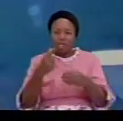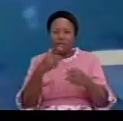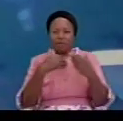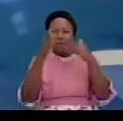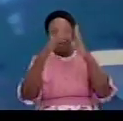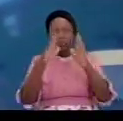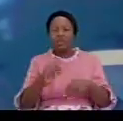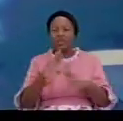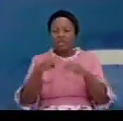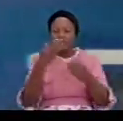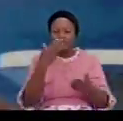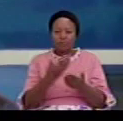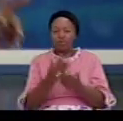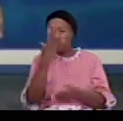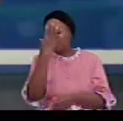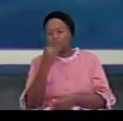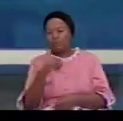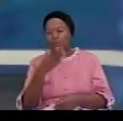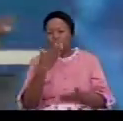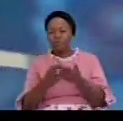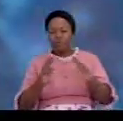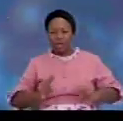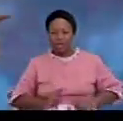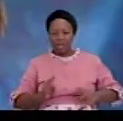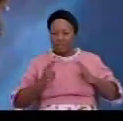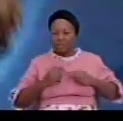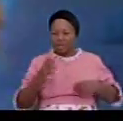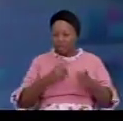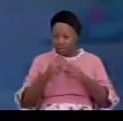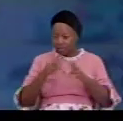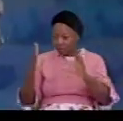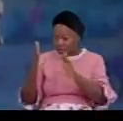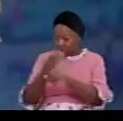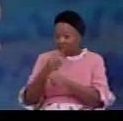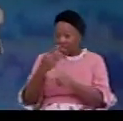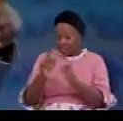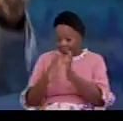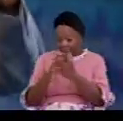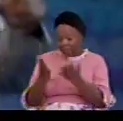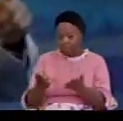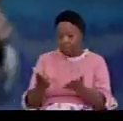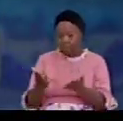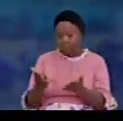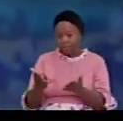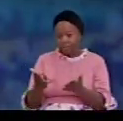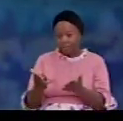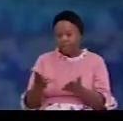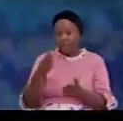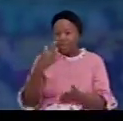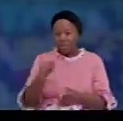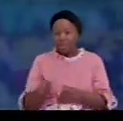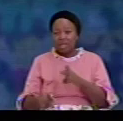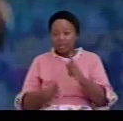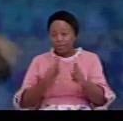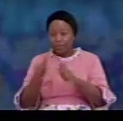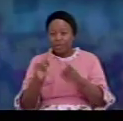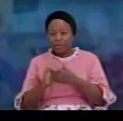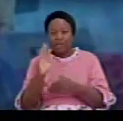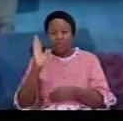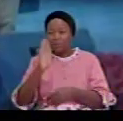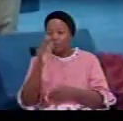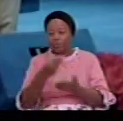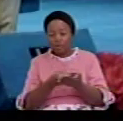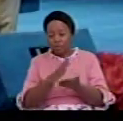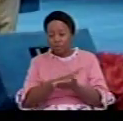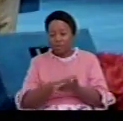gives you good sleep. And you take his creatures, the people that should be holy, you make